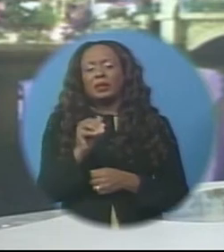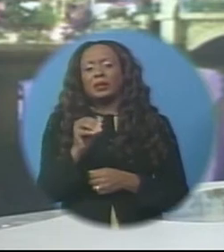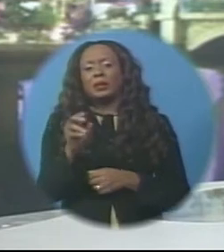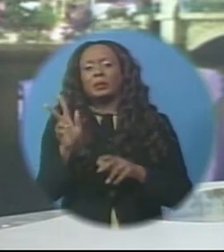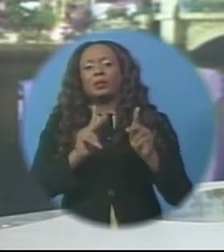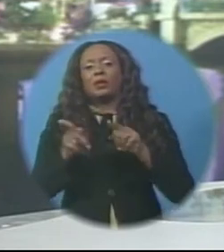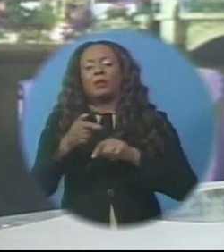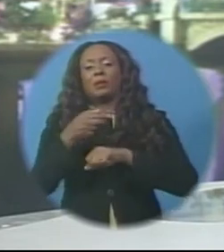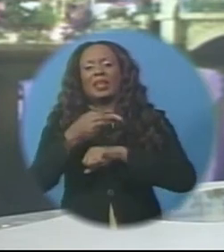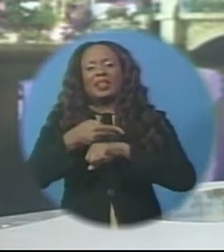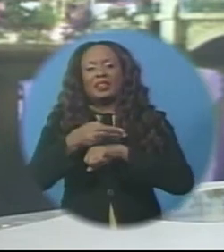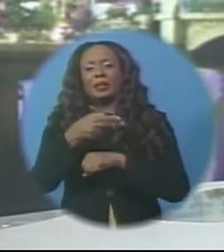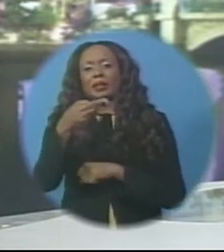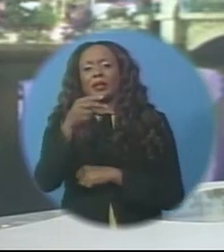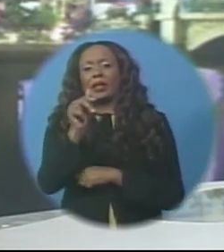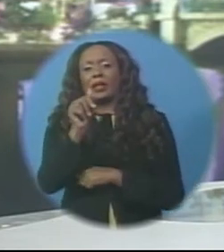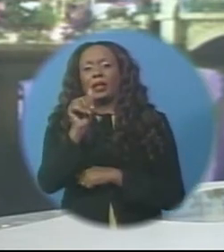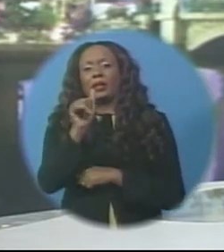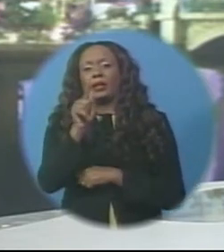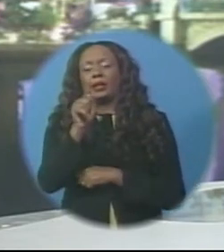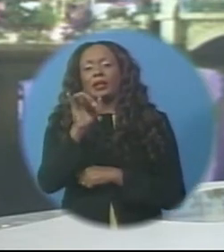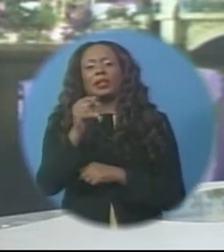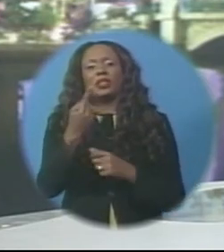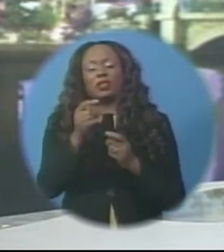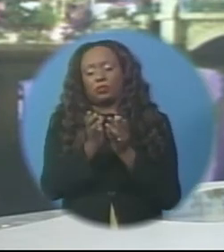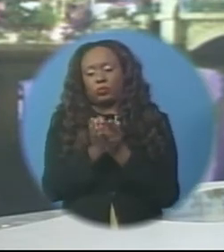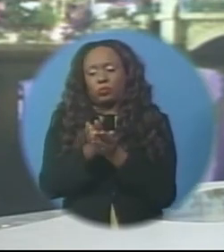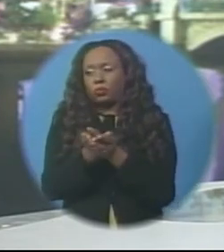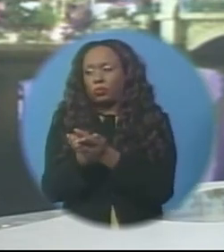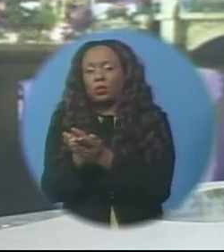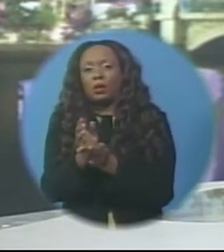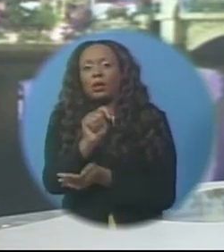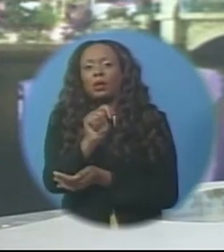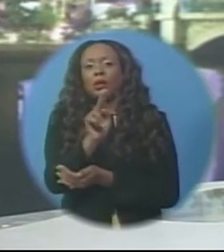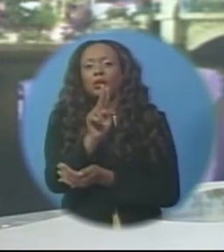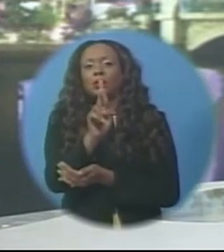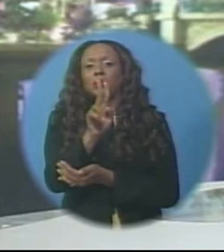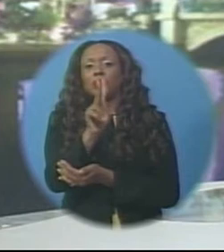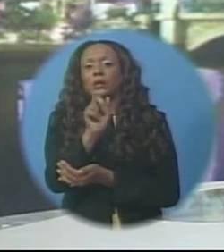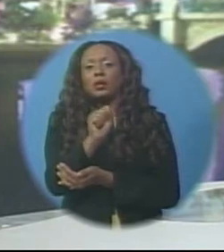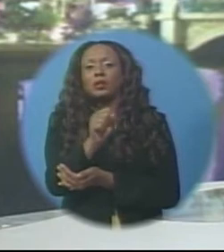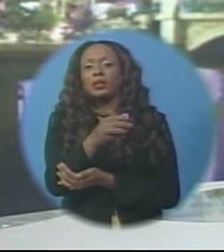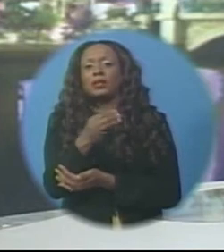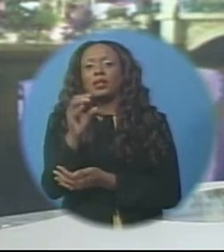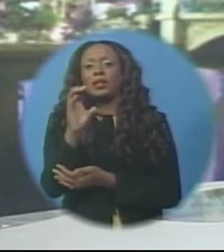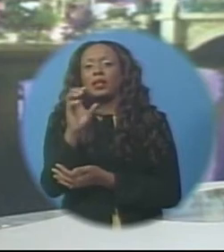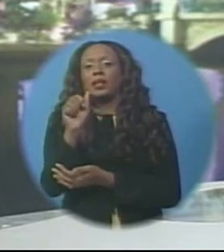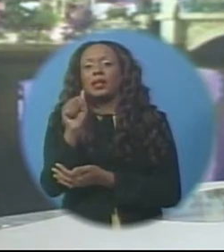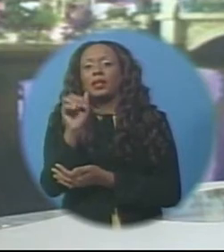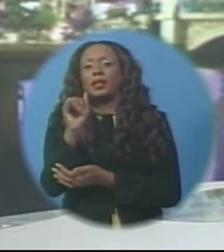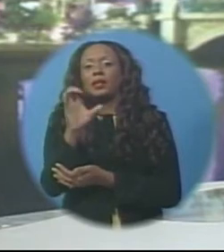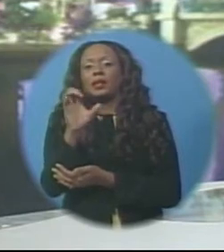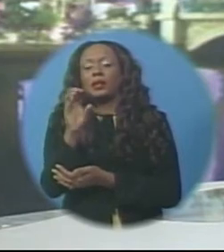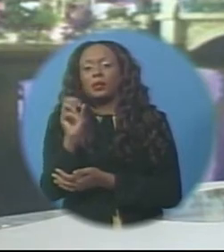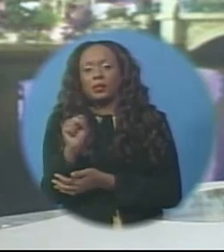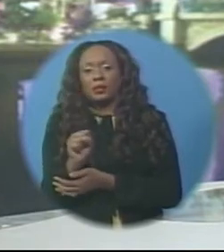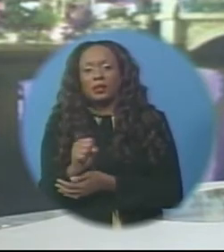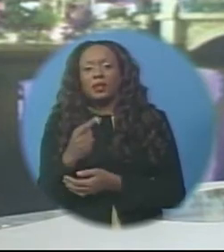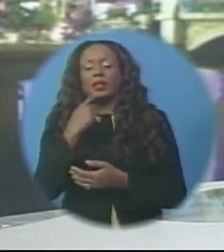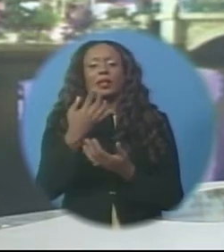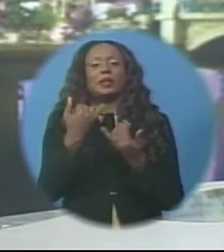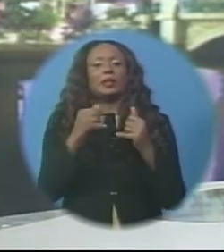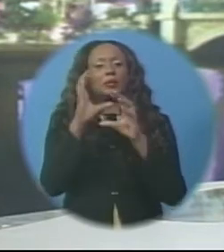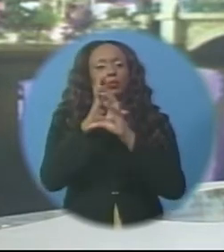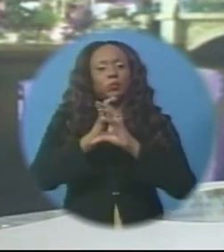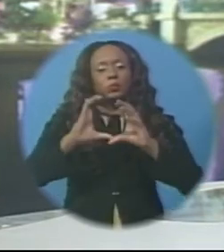migrants and was trying to sail to the Turks and Caicos archipelago, 200 kilometers to the north. The DPC